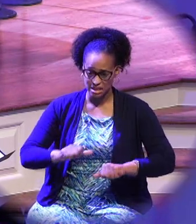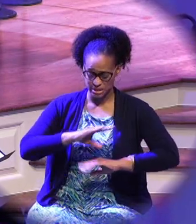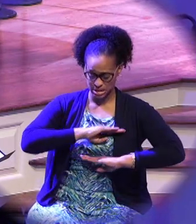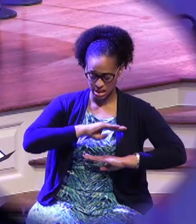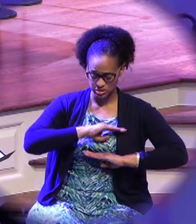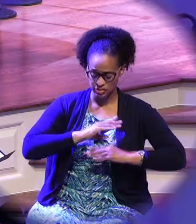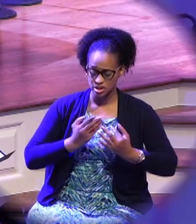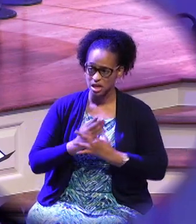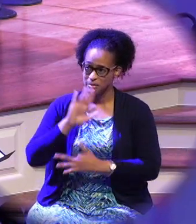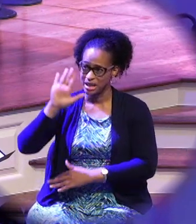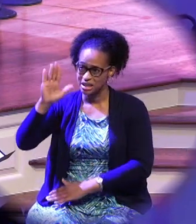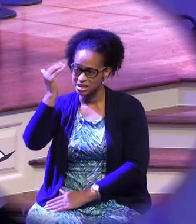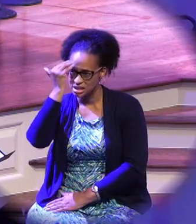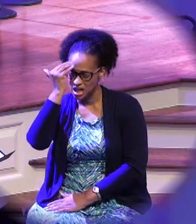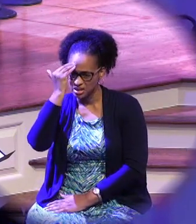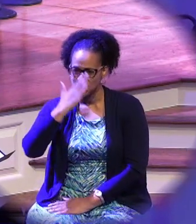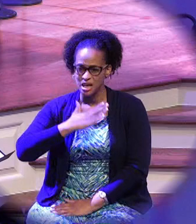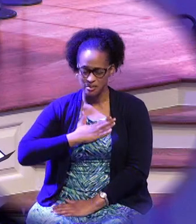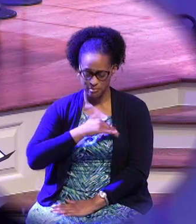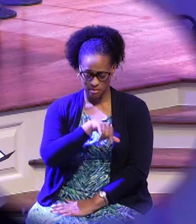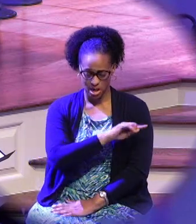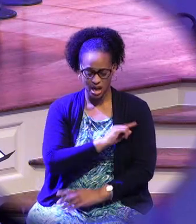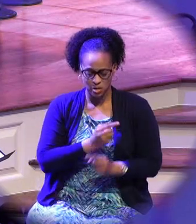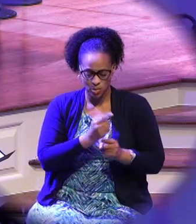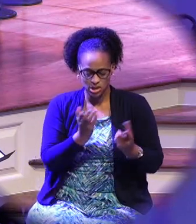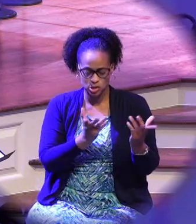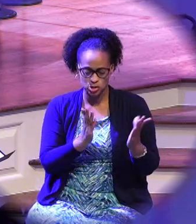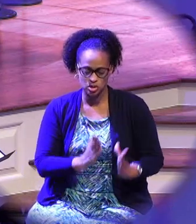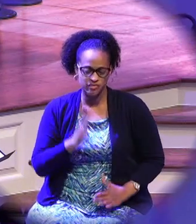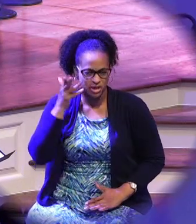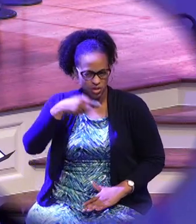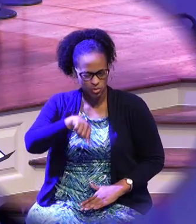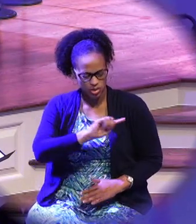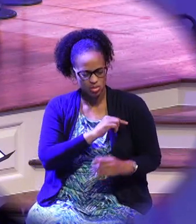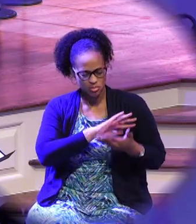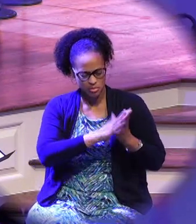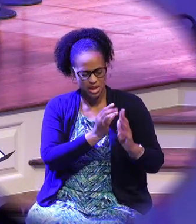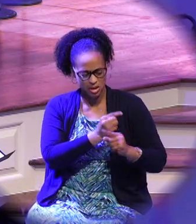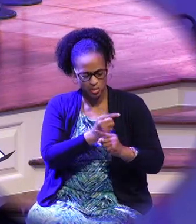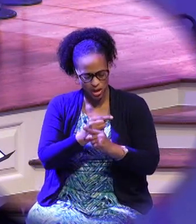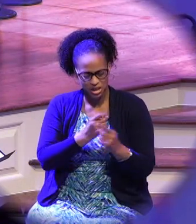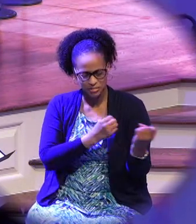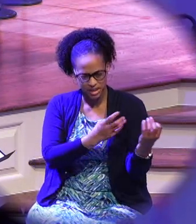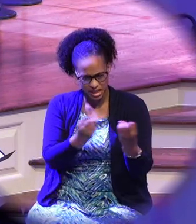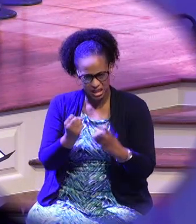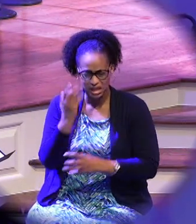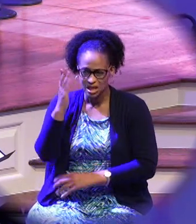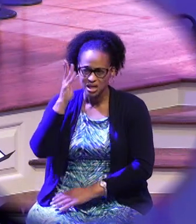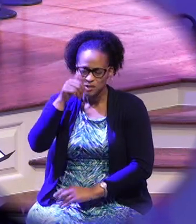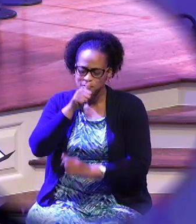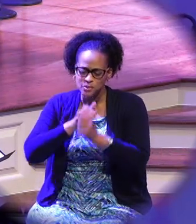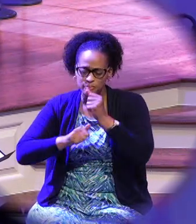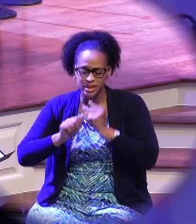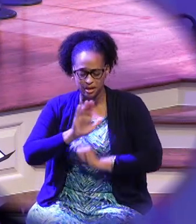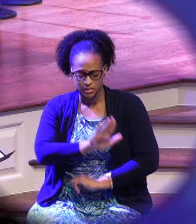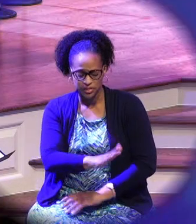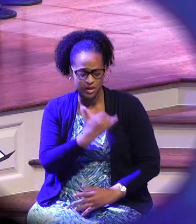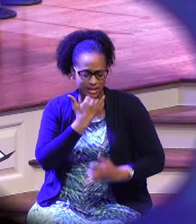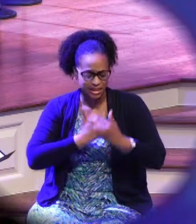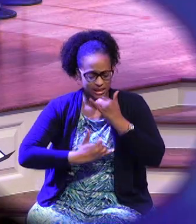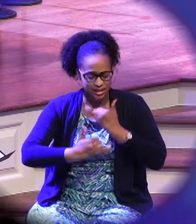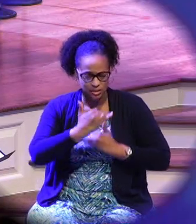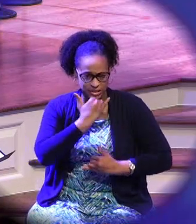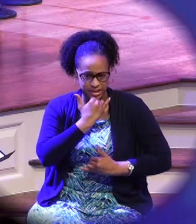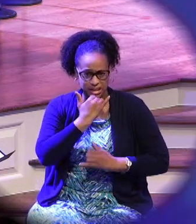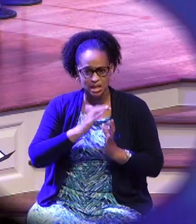by his knowledge, my righteous servant will justify many, and he will bear their iniquities.